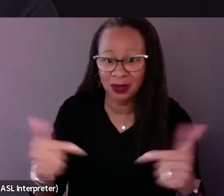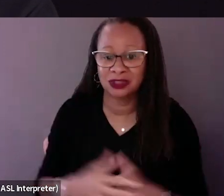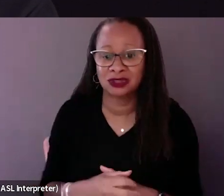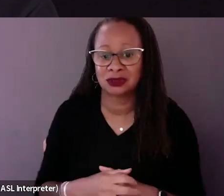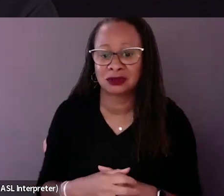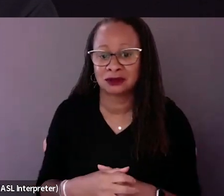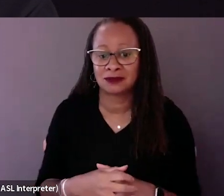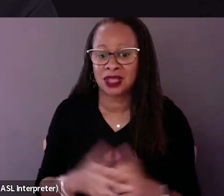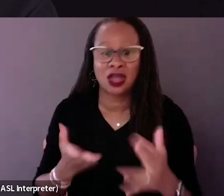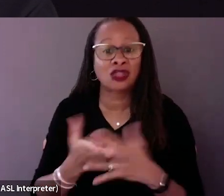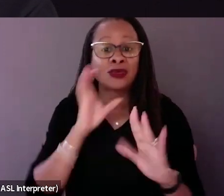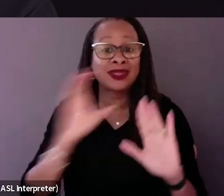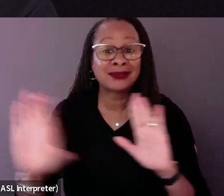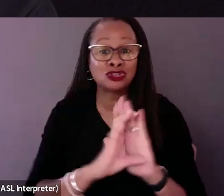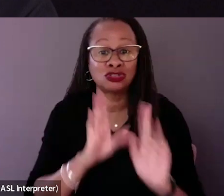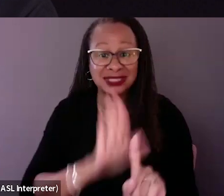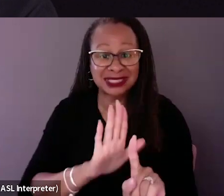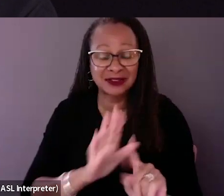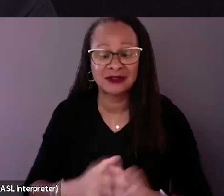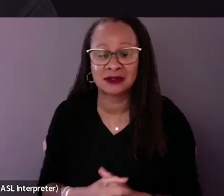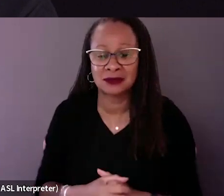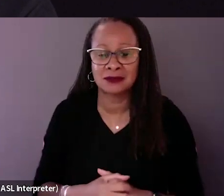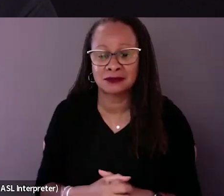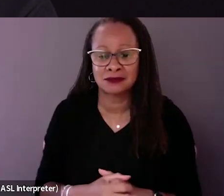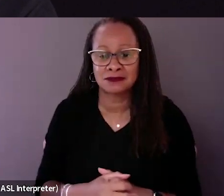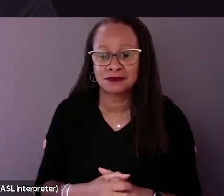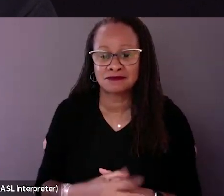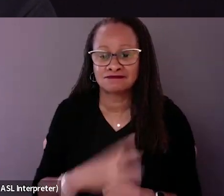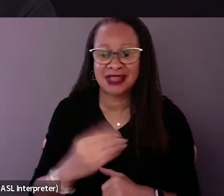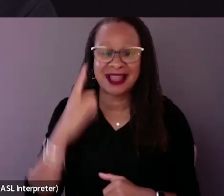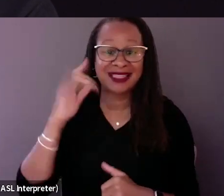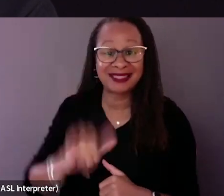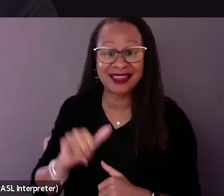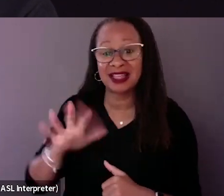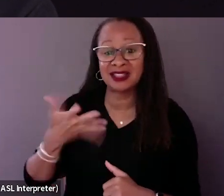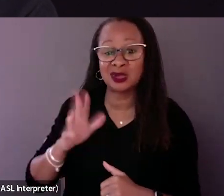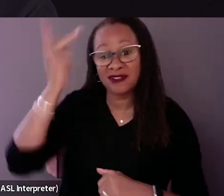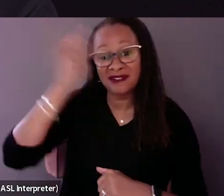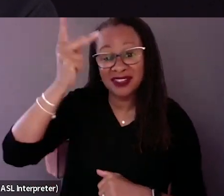the image. And I think that sort of philosophy,